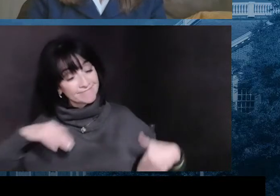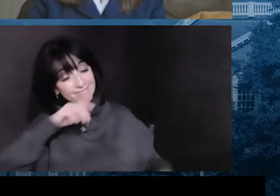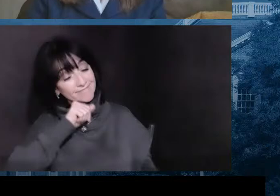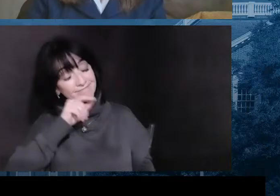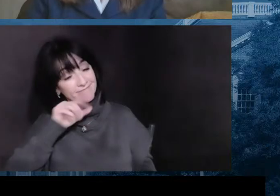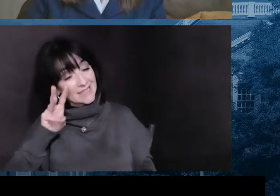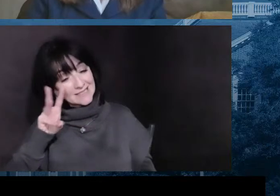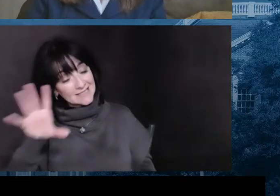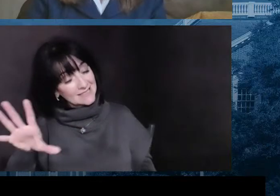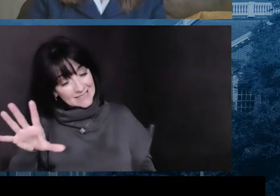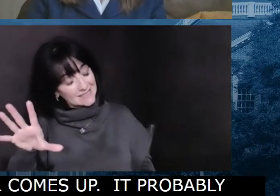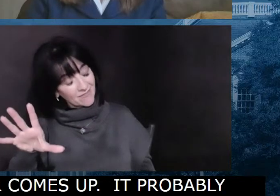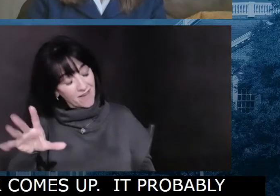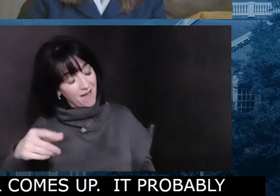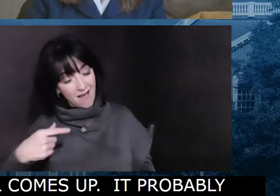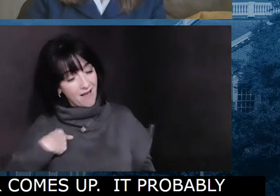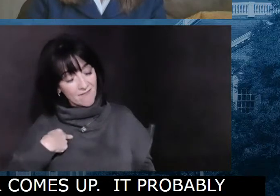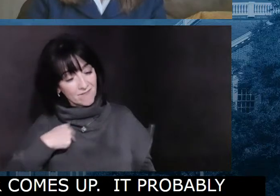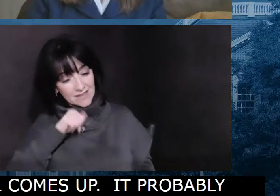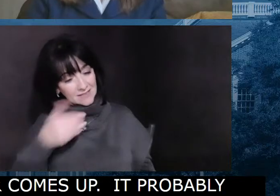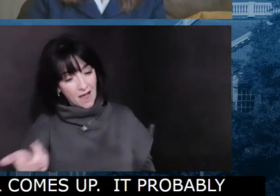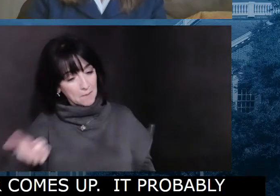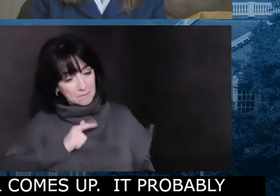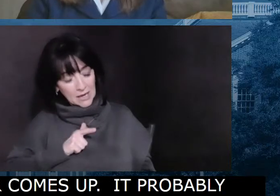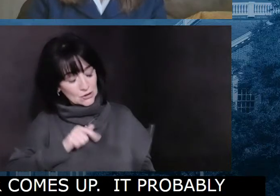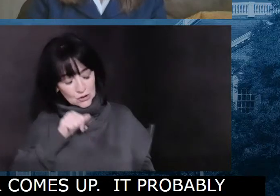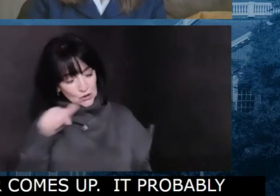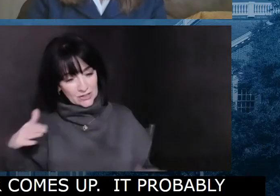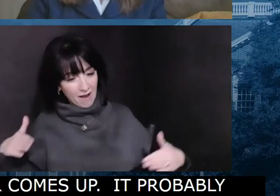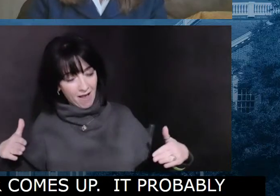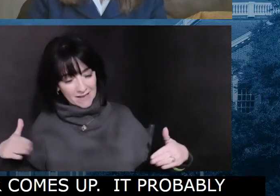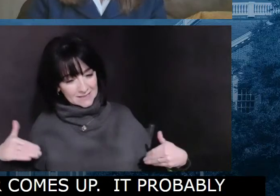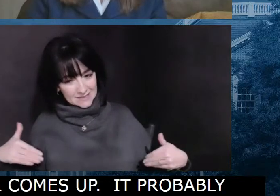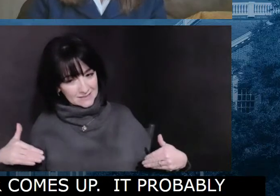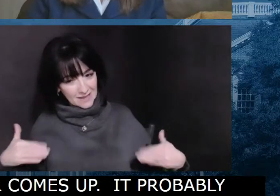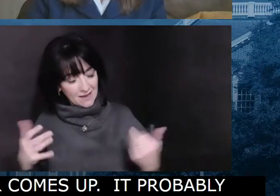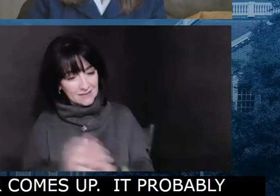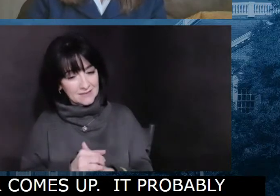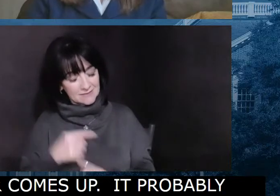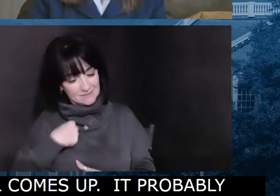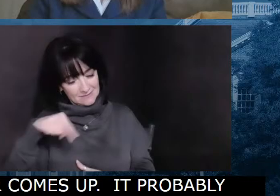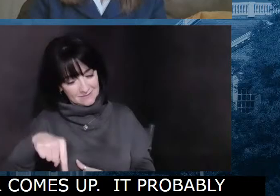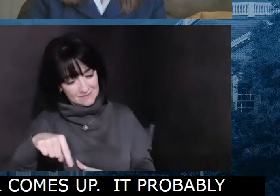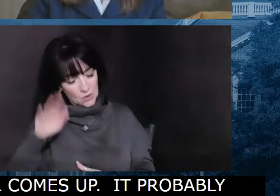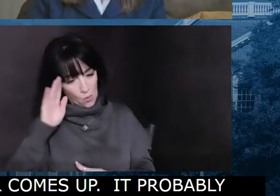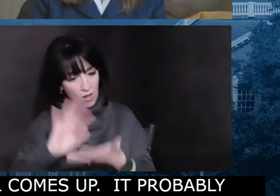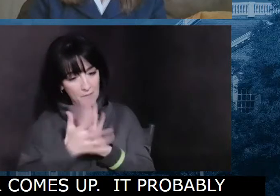May. I don't know whether that changes my status or not, but I know this is